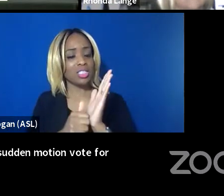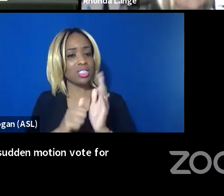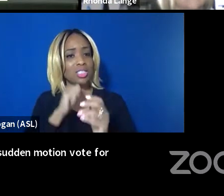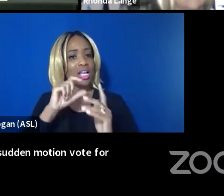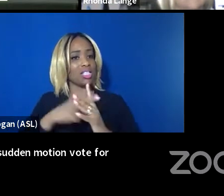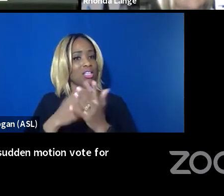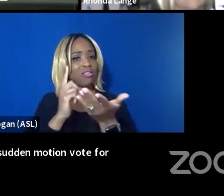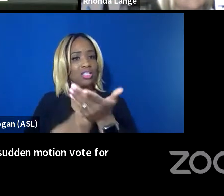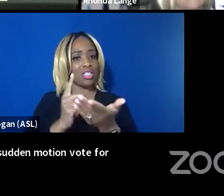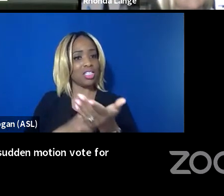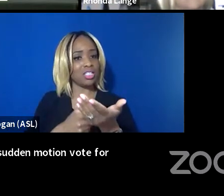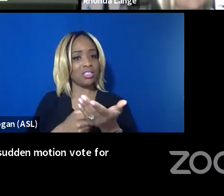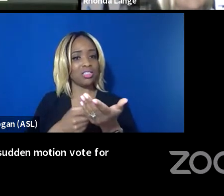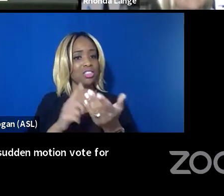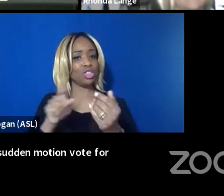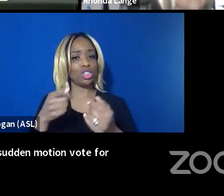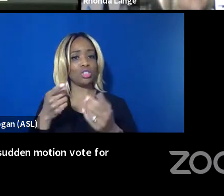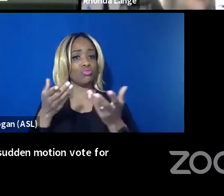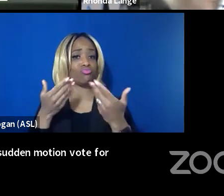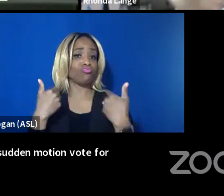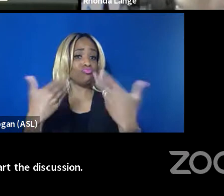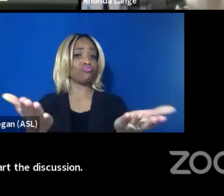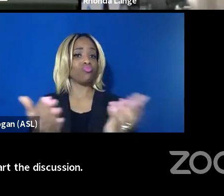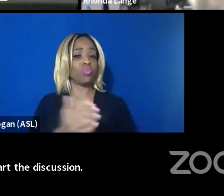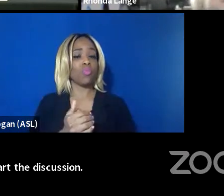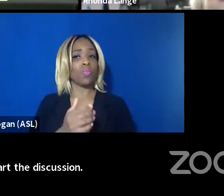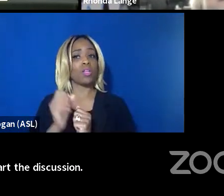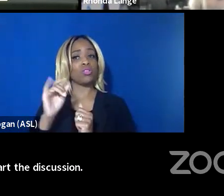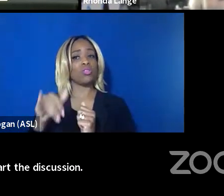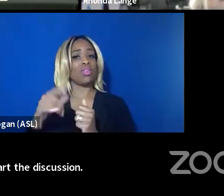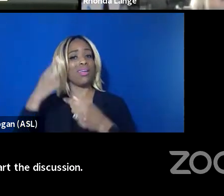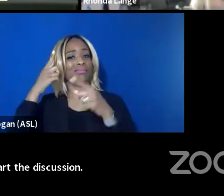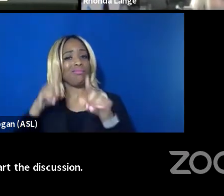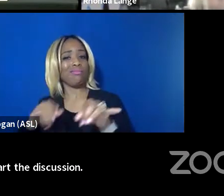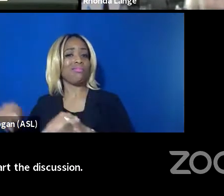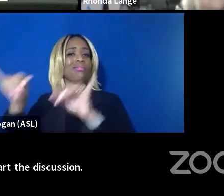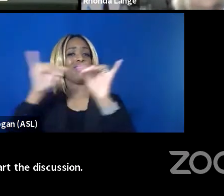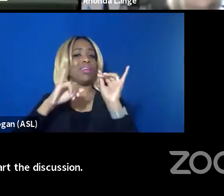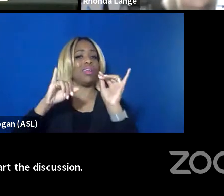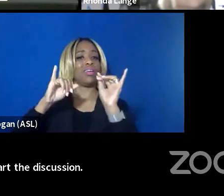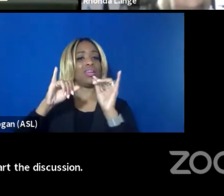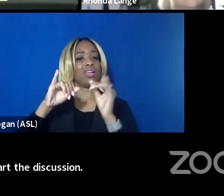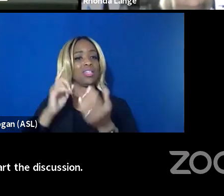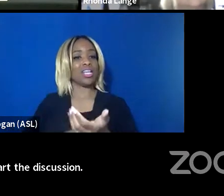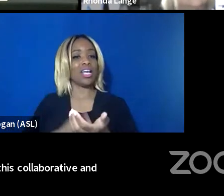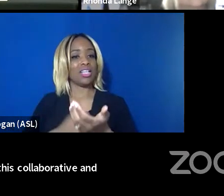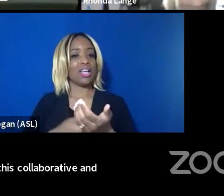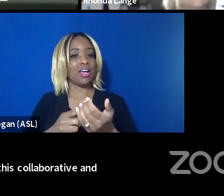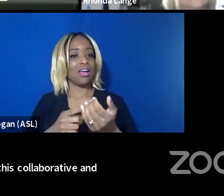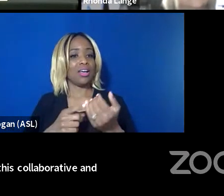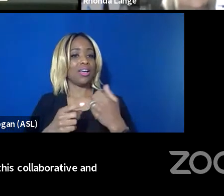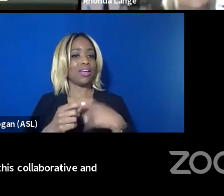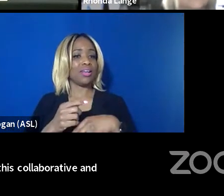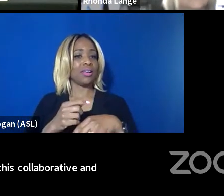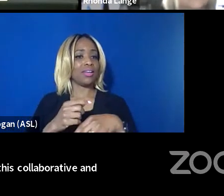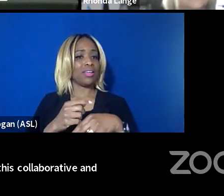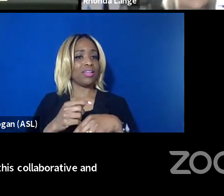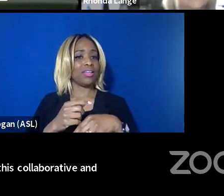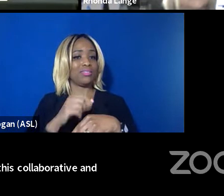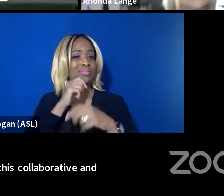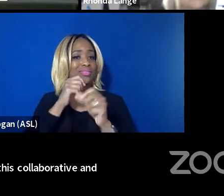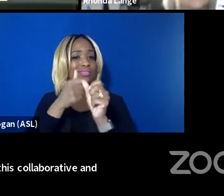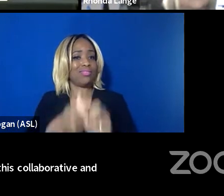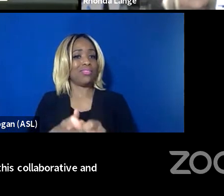just meander on through. So this collaborative and facilitated dialogue consensus building process is